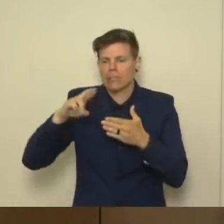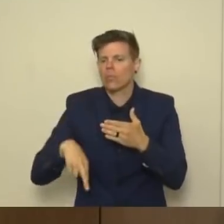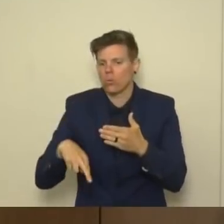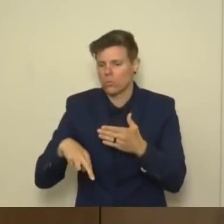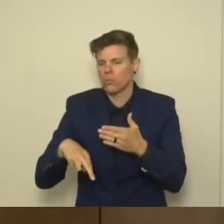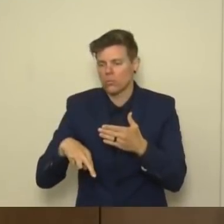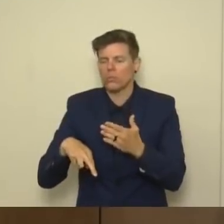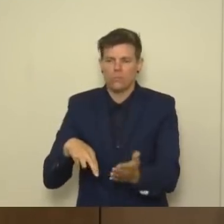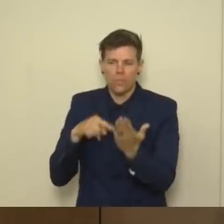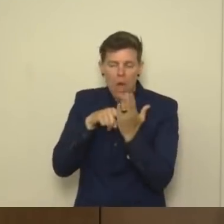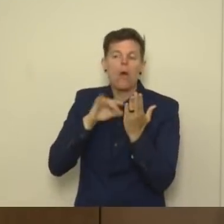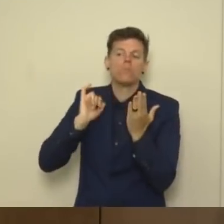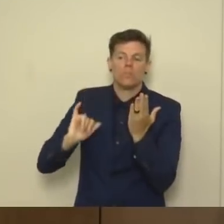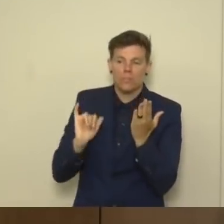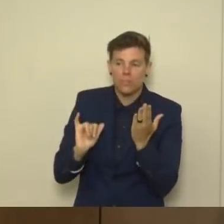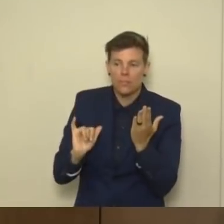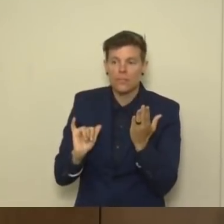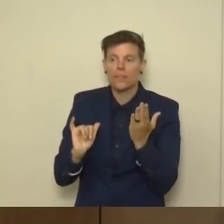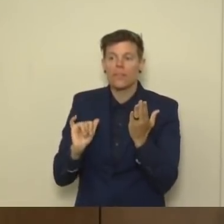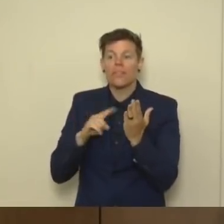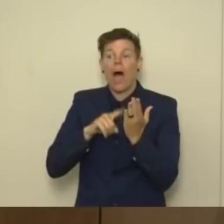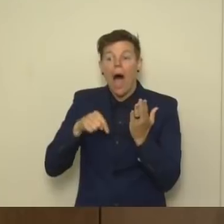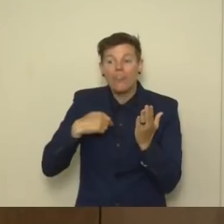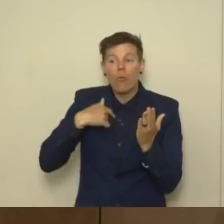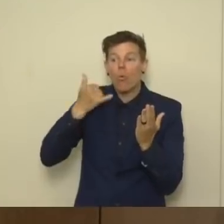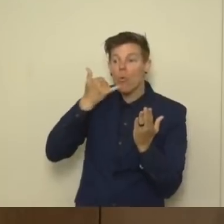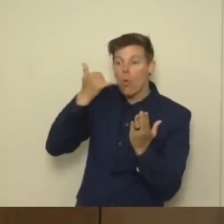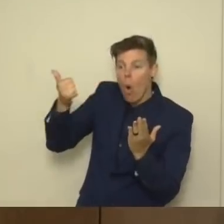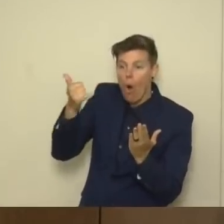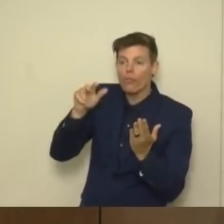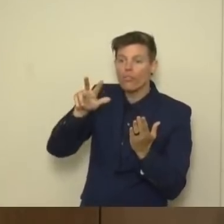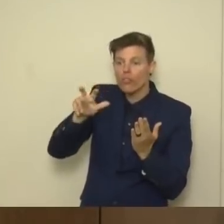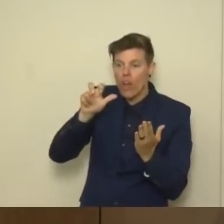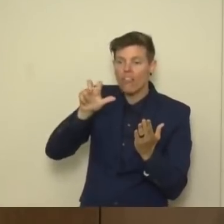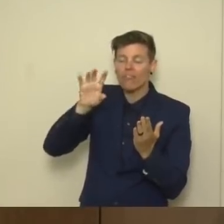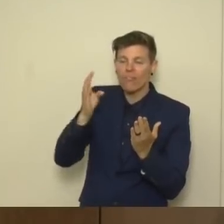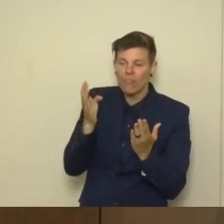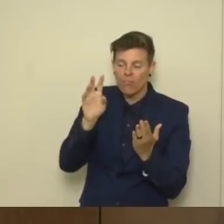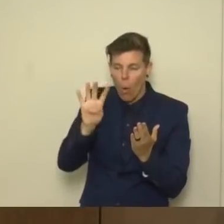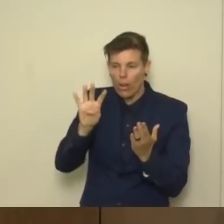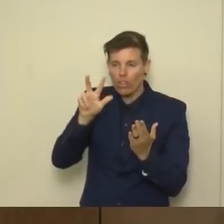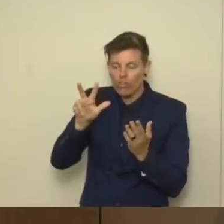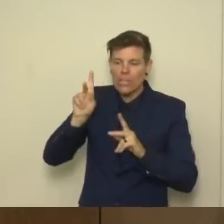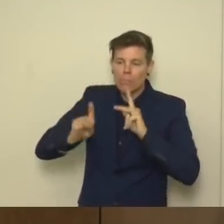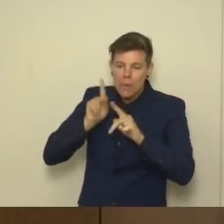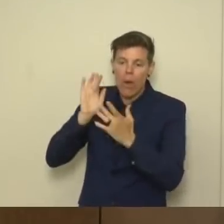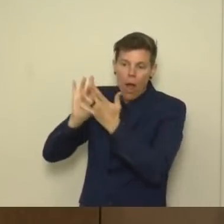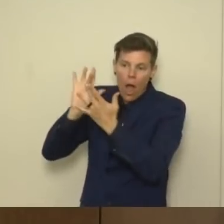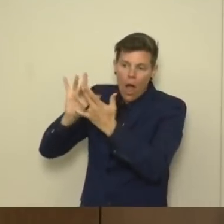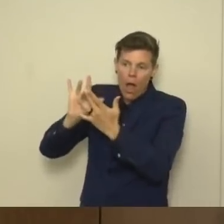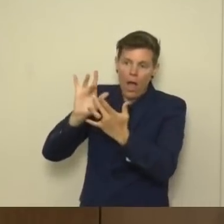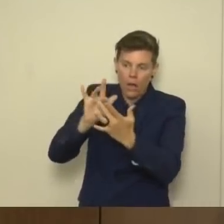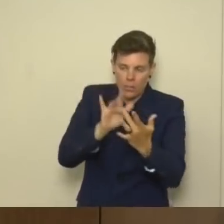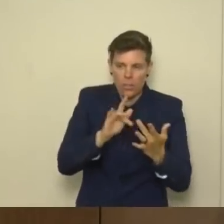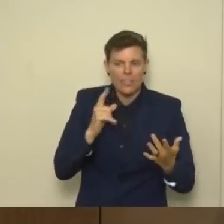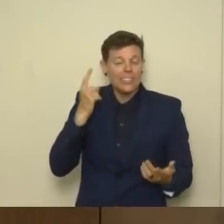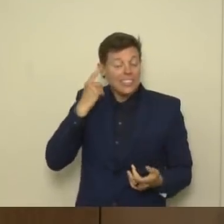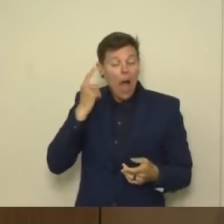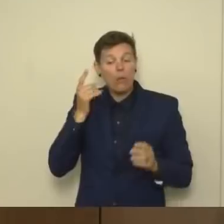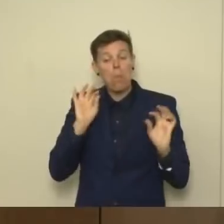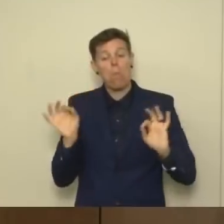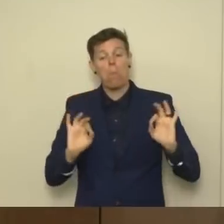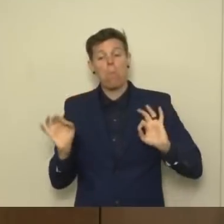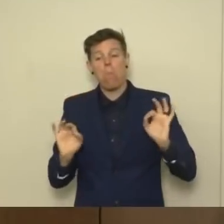Calling 343 people may sound easy. It is not. And there